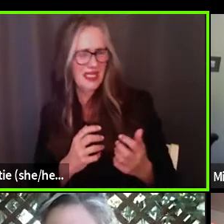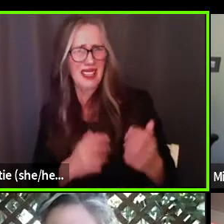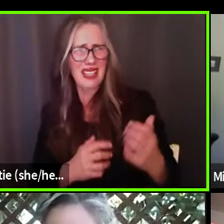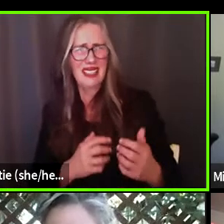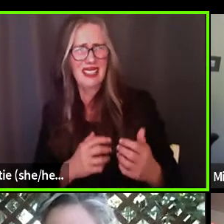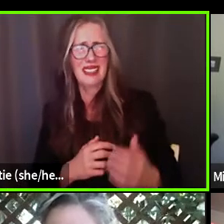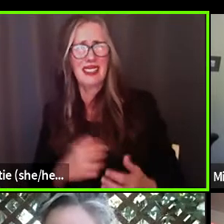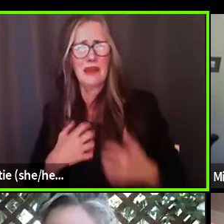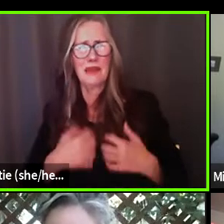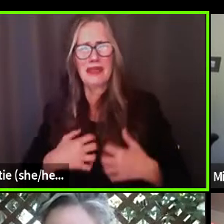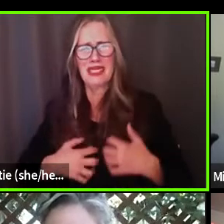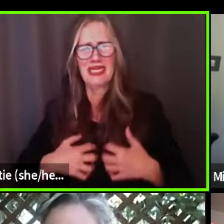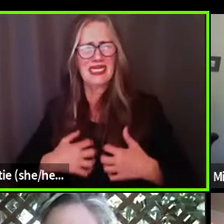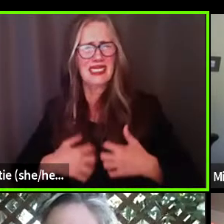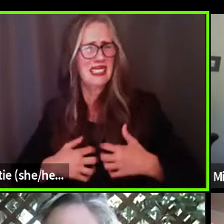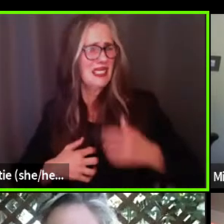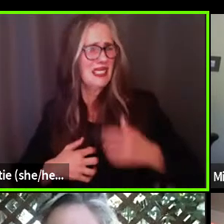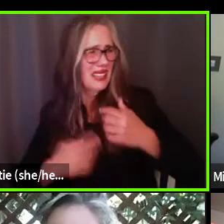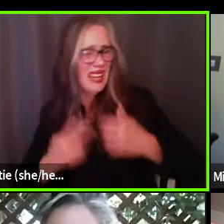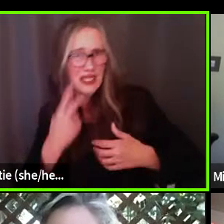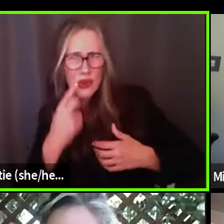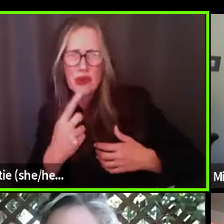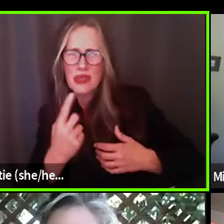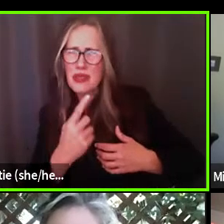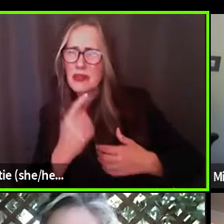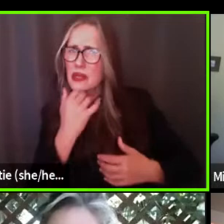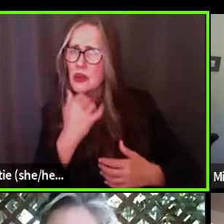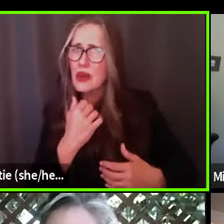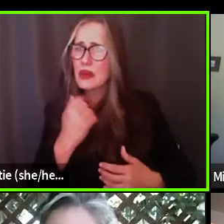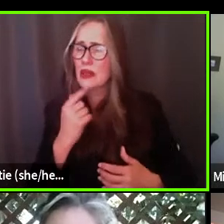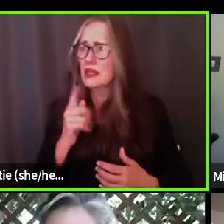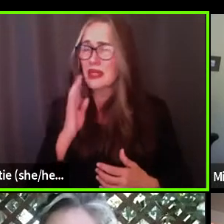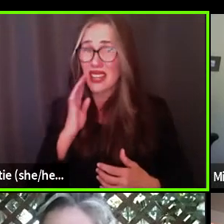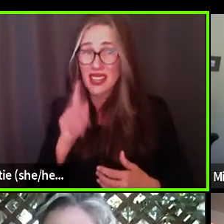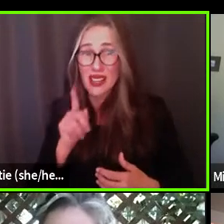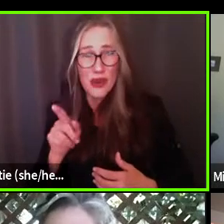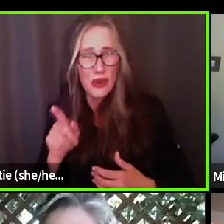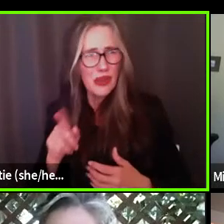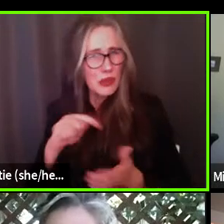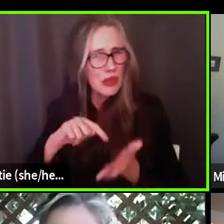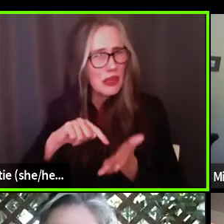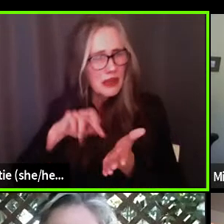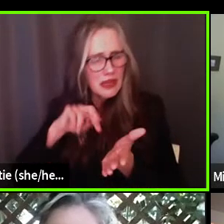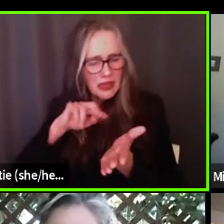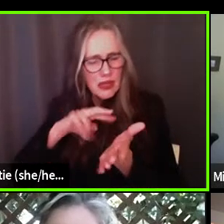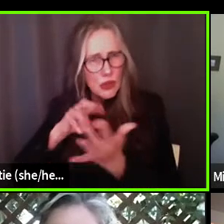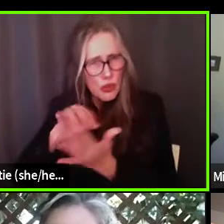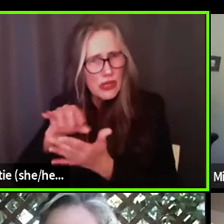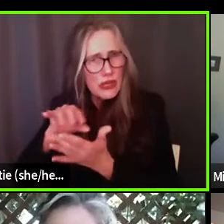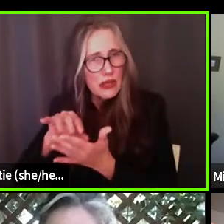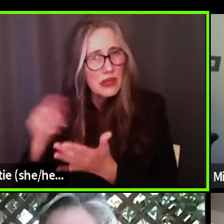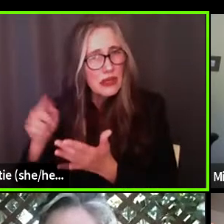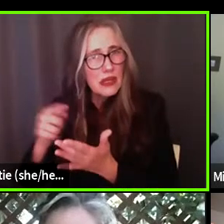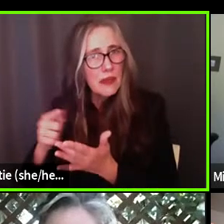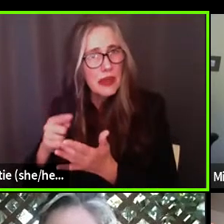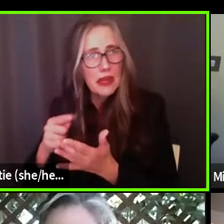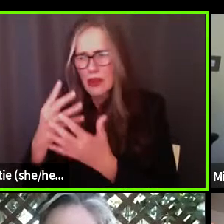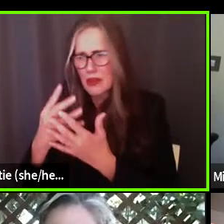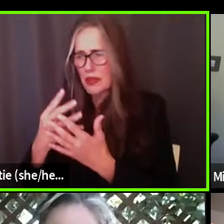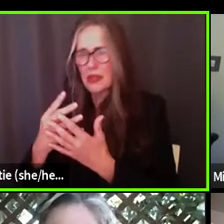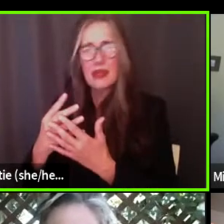don't really know if it is and i know you all are looking at you know reproductive stuff in prisons and so i thought i would give it to